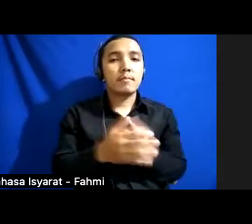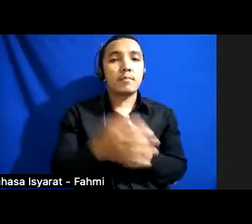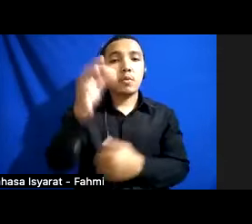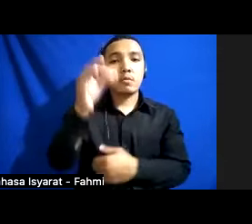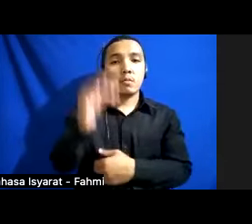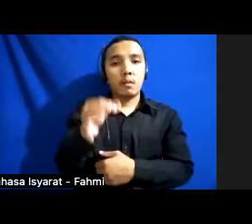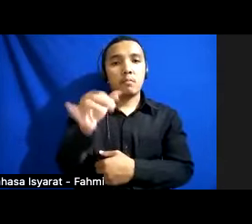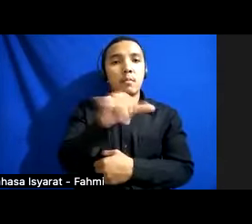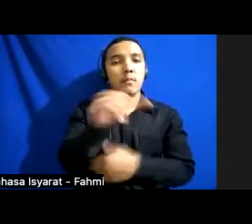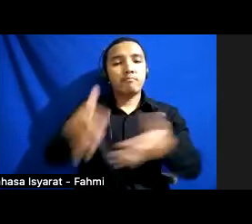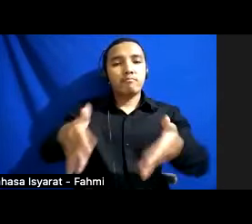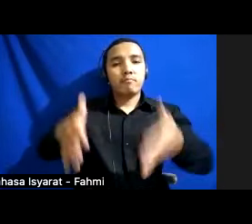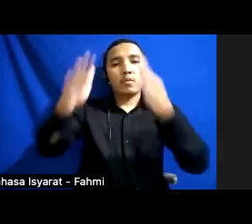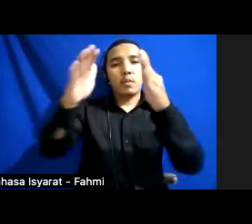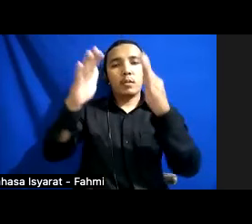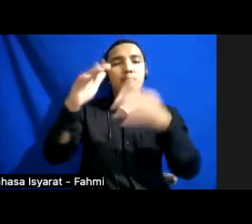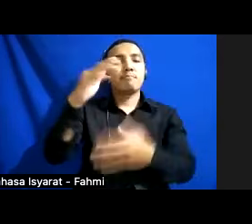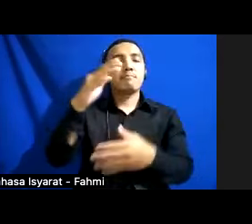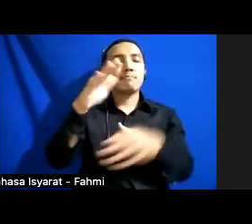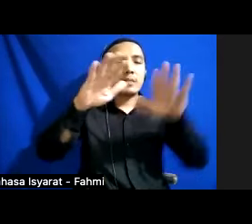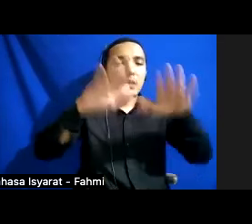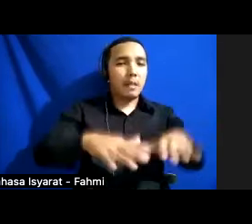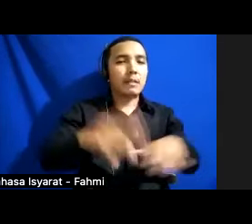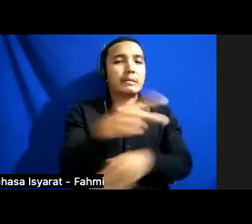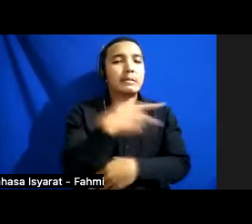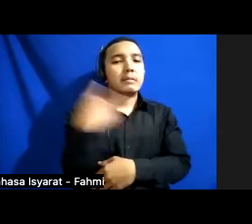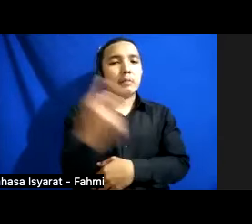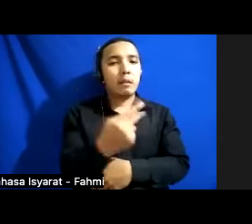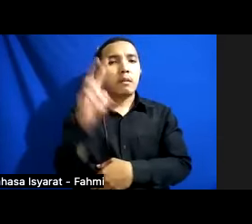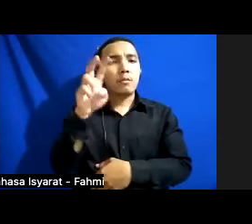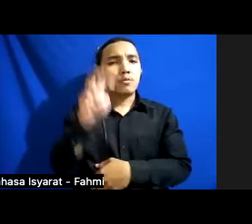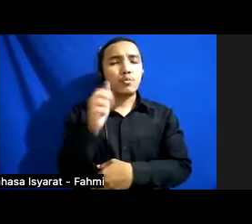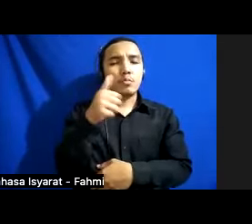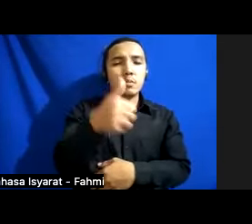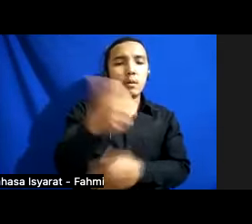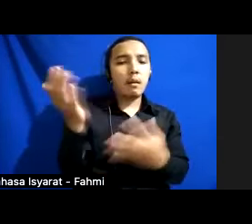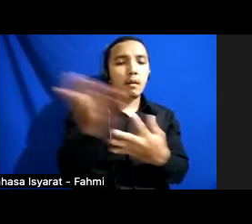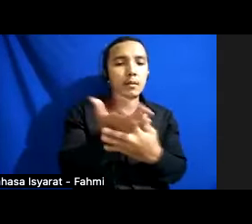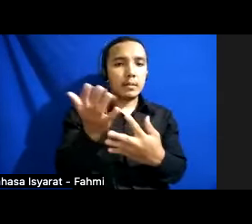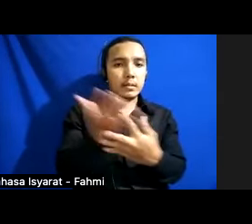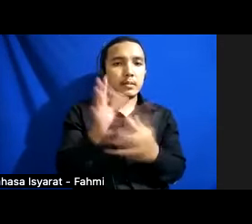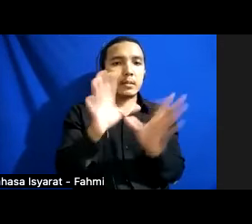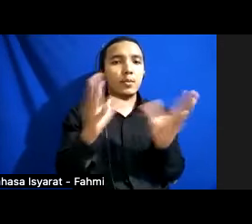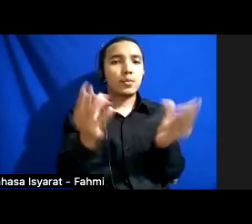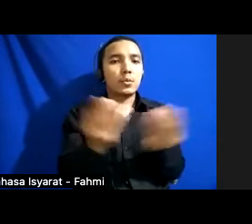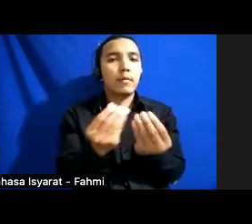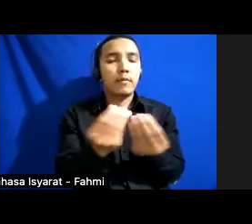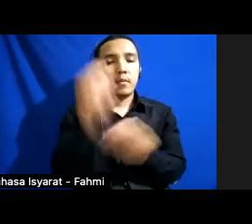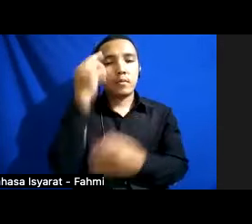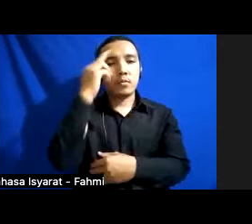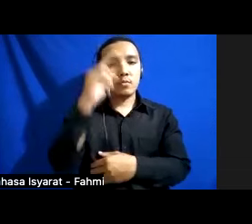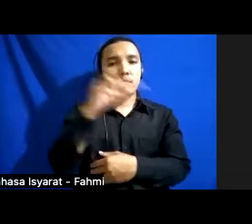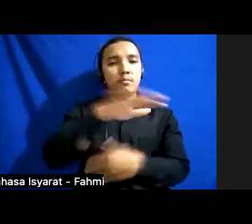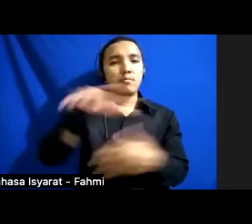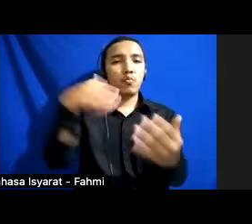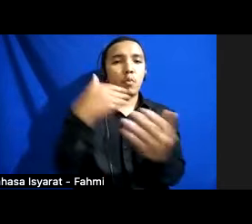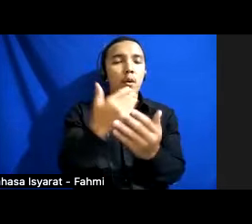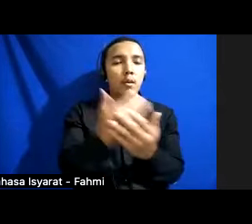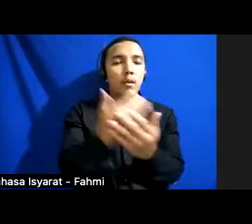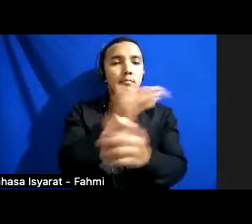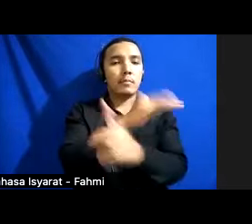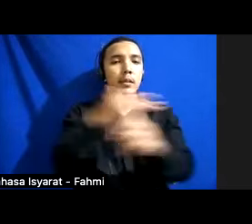Cities and buildings we live in need to be accessible and need to be inclusive so that